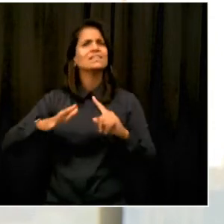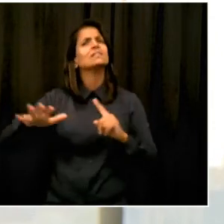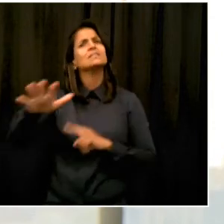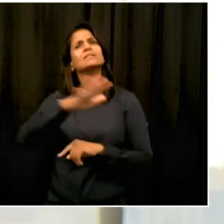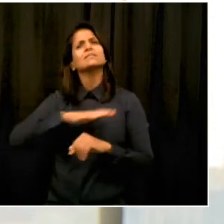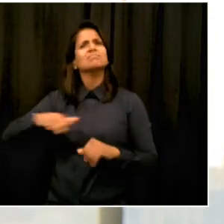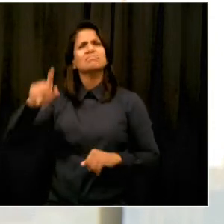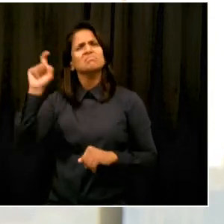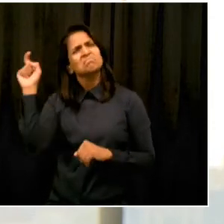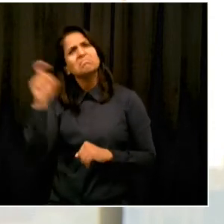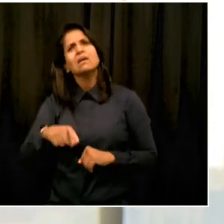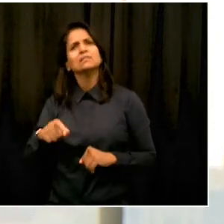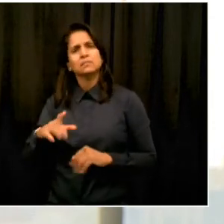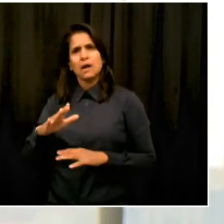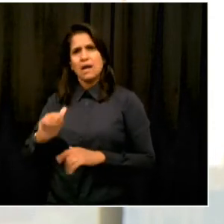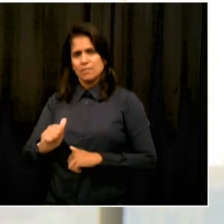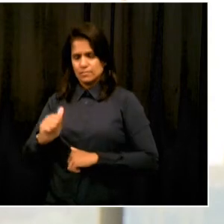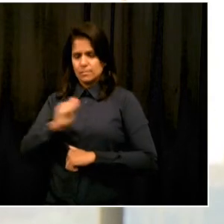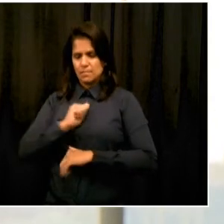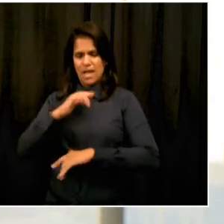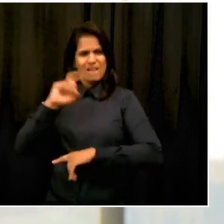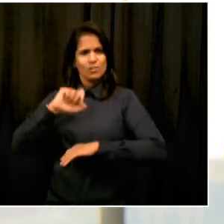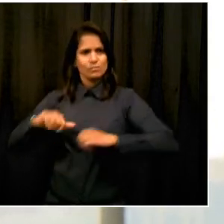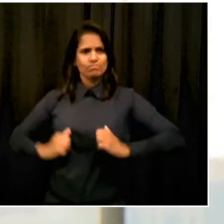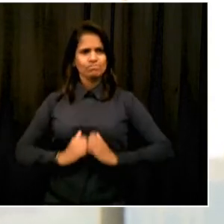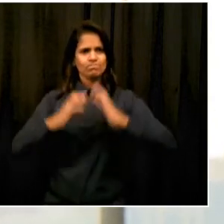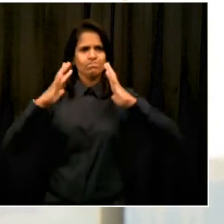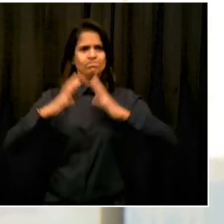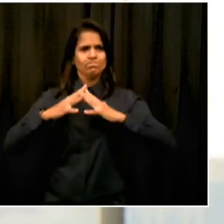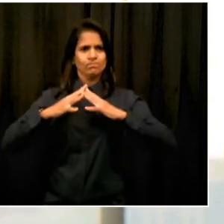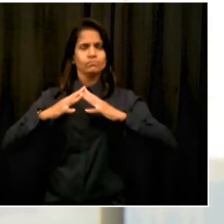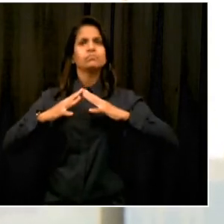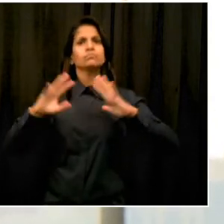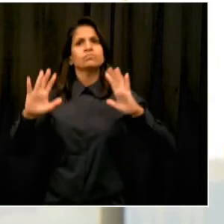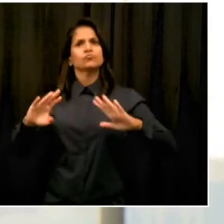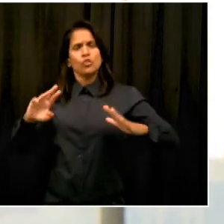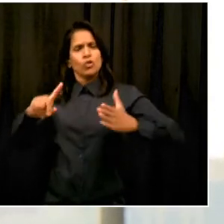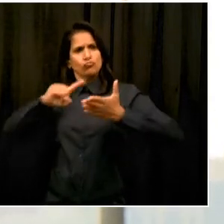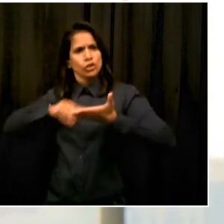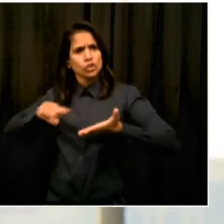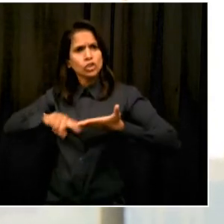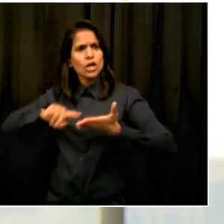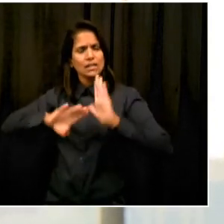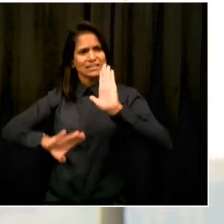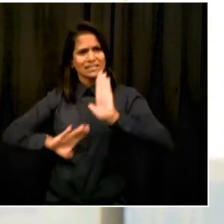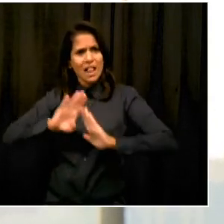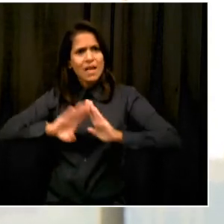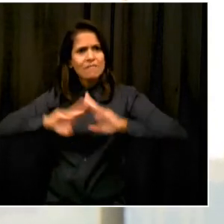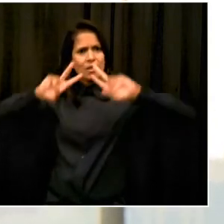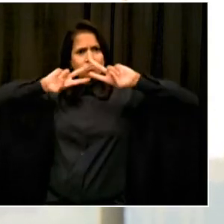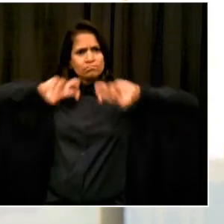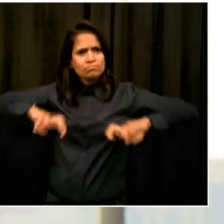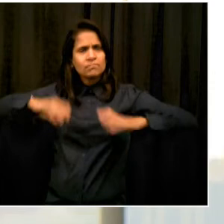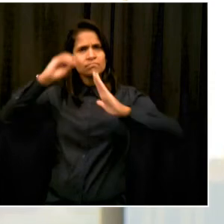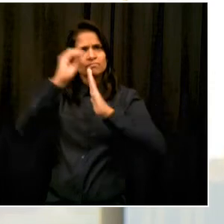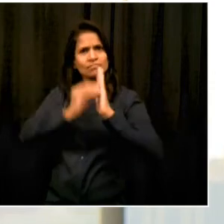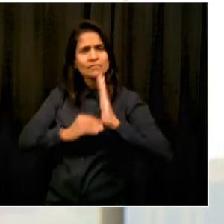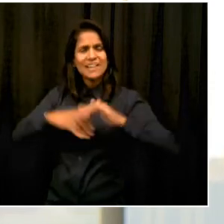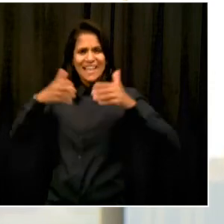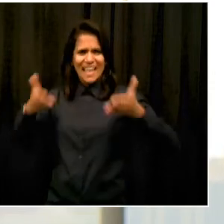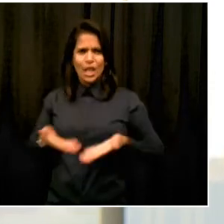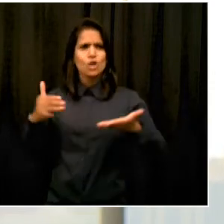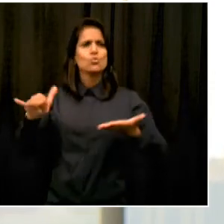research, for development, and for the practice of new ideas and approaches. We must do